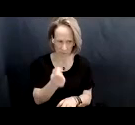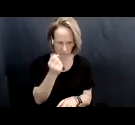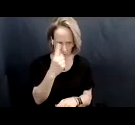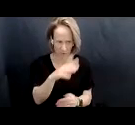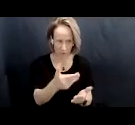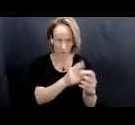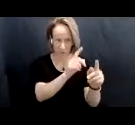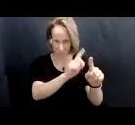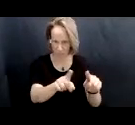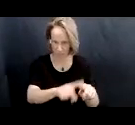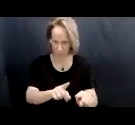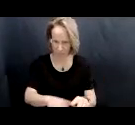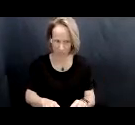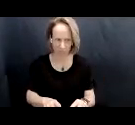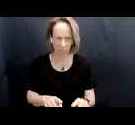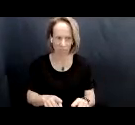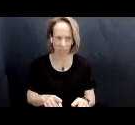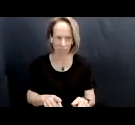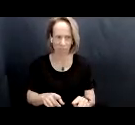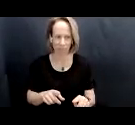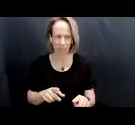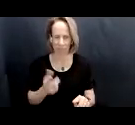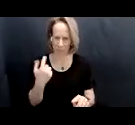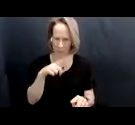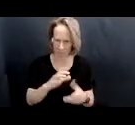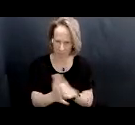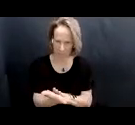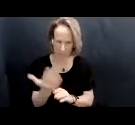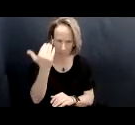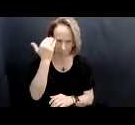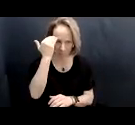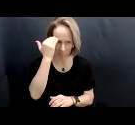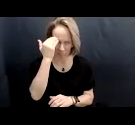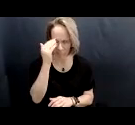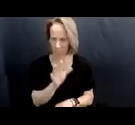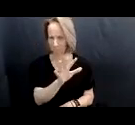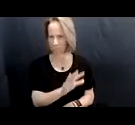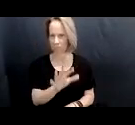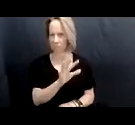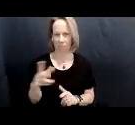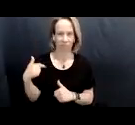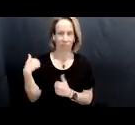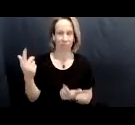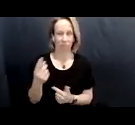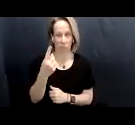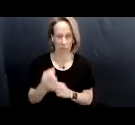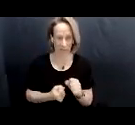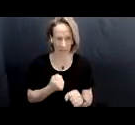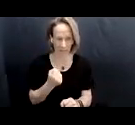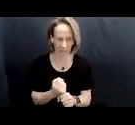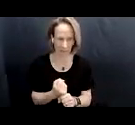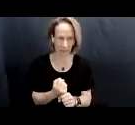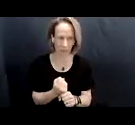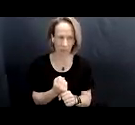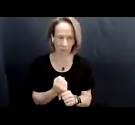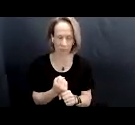had to maybe refamiliarize or better familiarize ourselves with in this last year, just